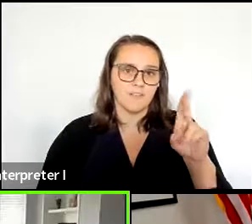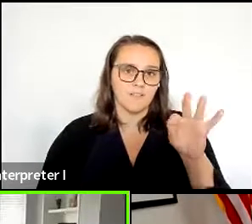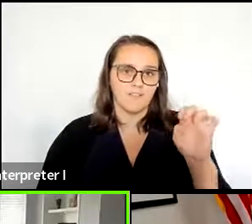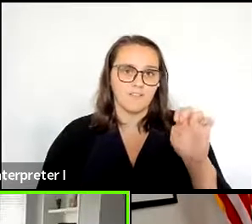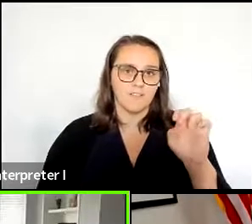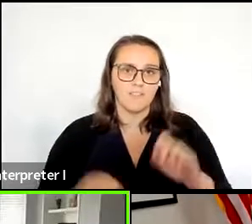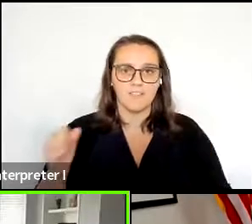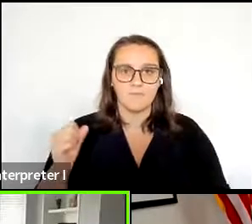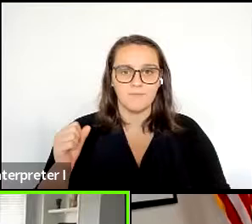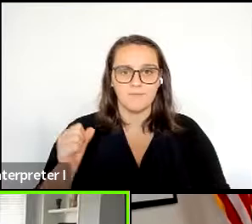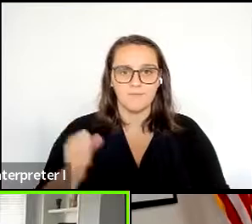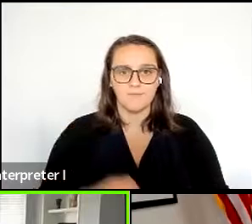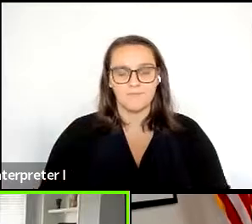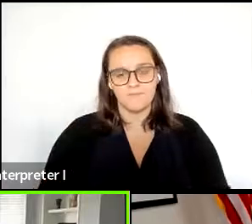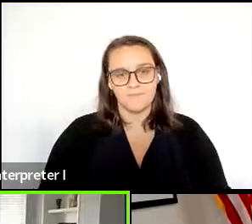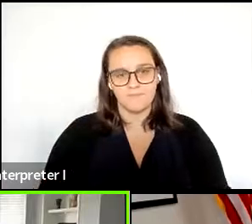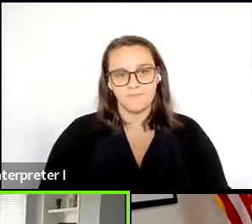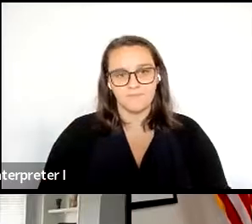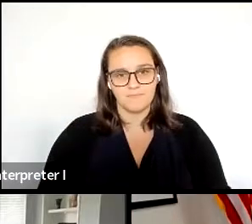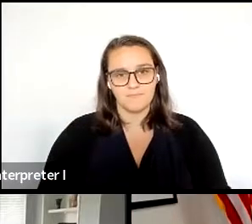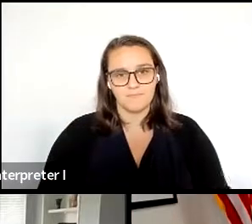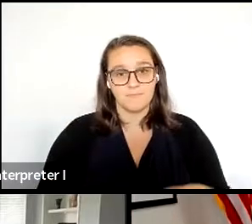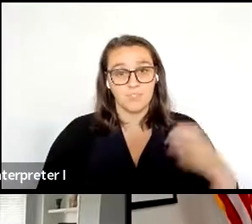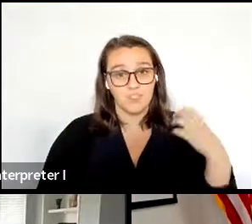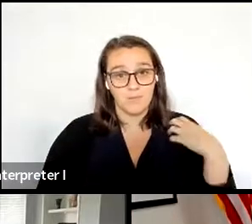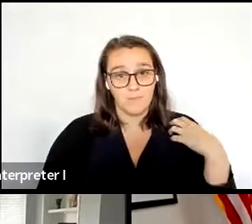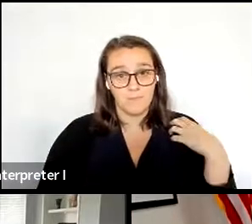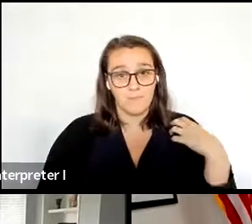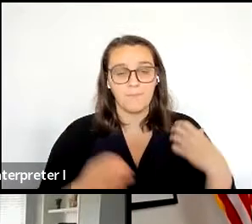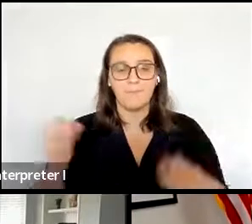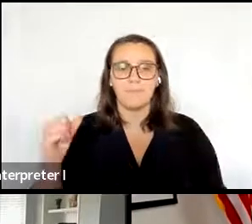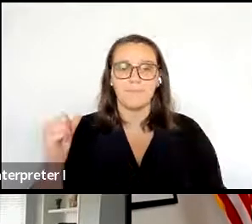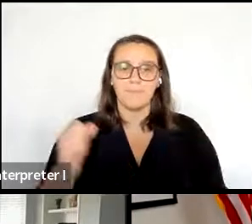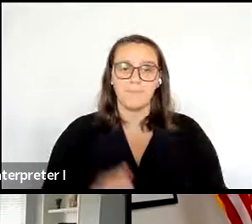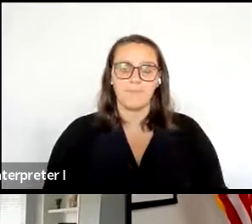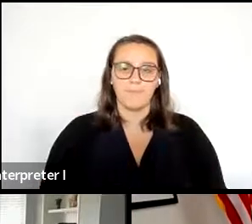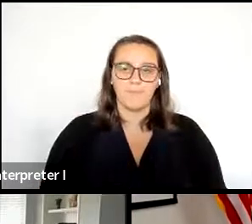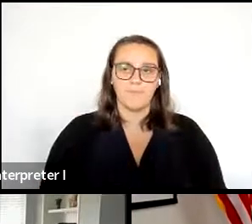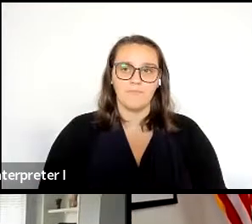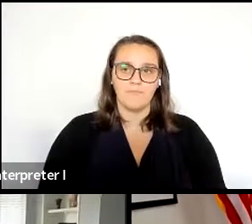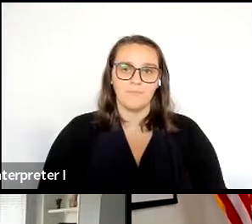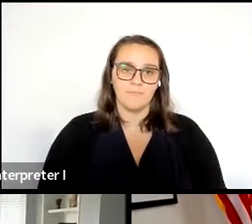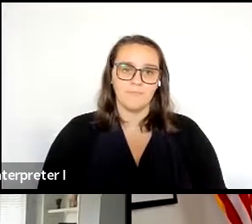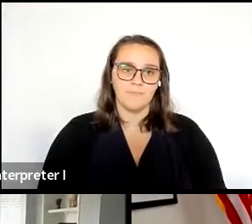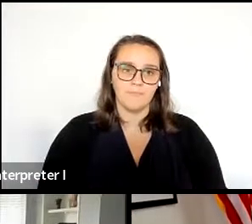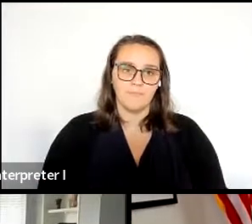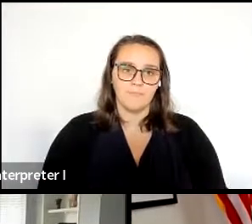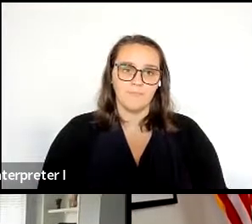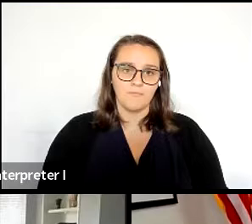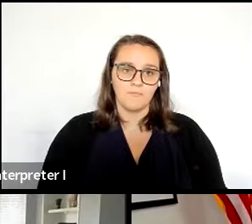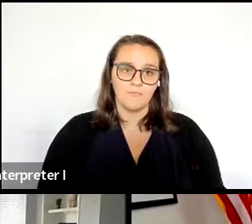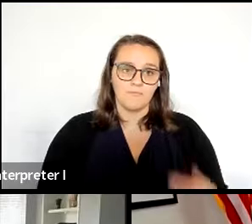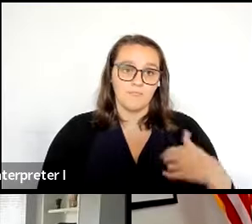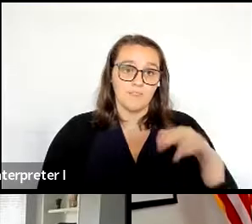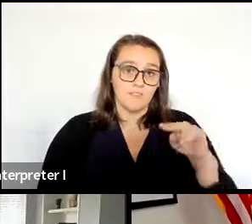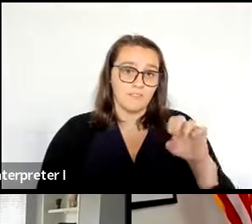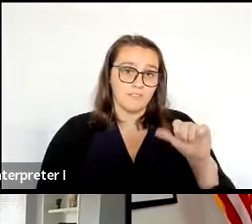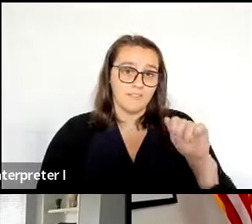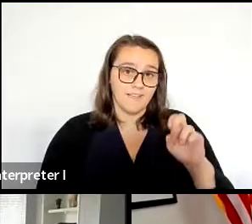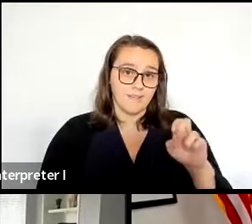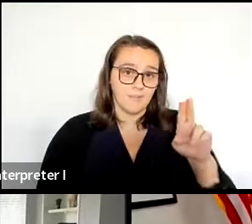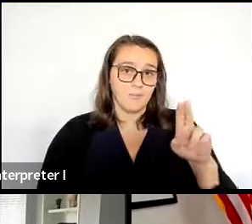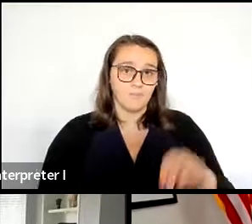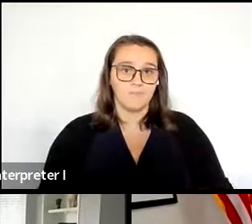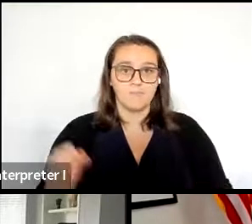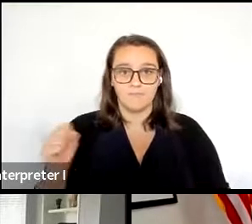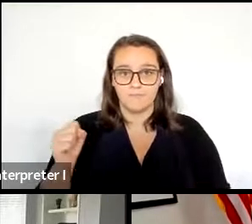Yes. Councilmember McDuffie votes yes. Chairman Mendelson. Yes. Chairman Mendelson votes yes. Councilmember Nadeau.